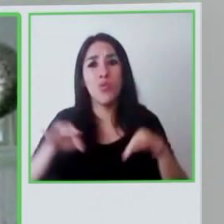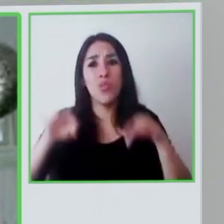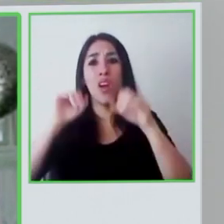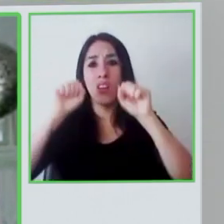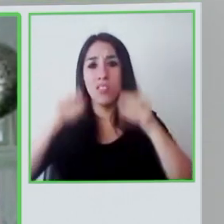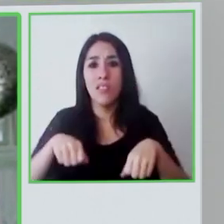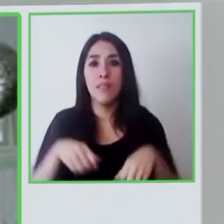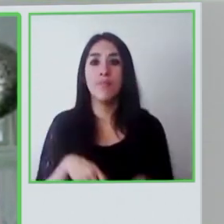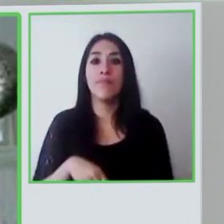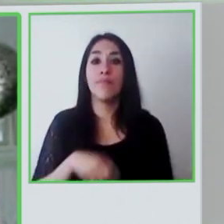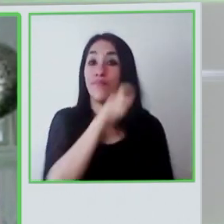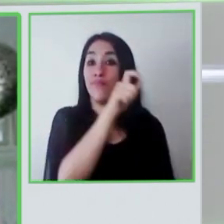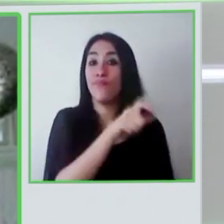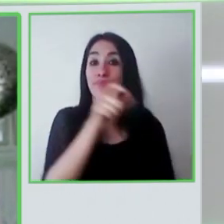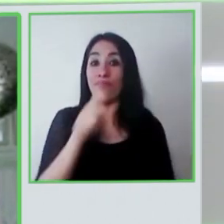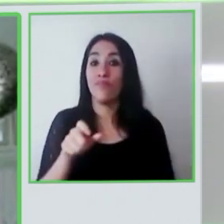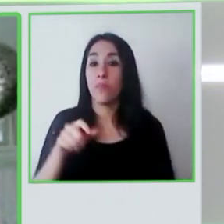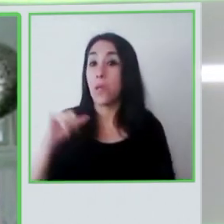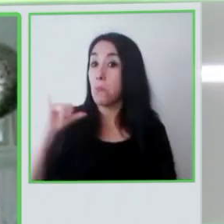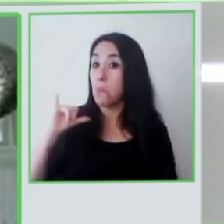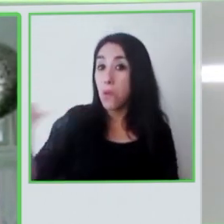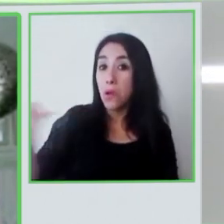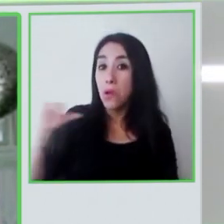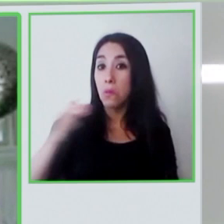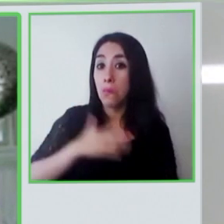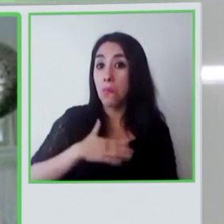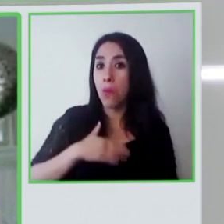have colleagues and compare